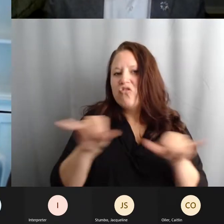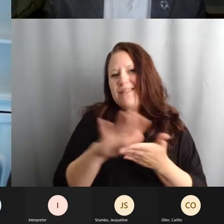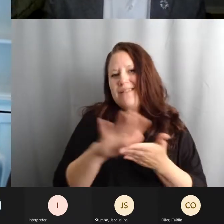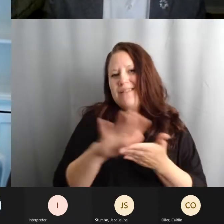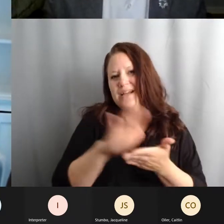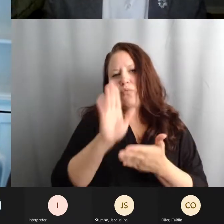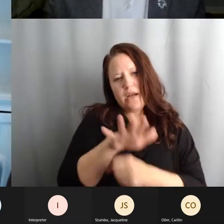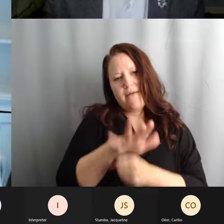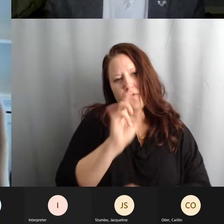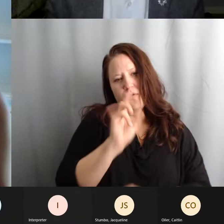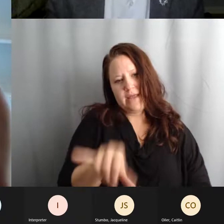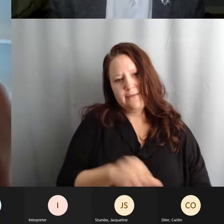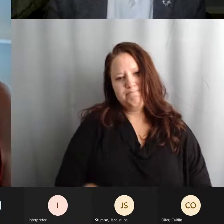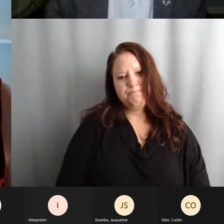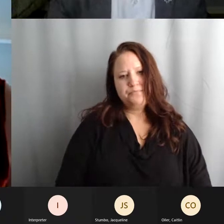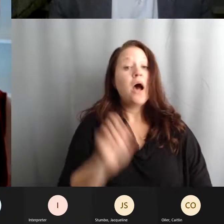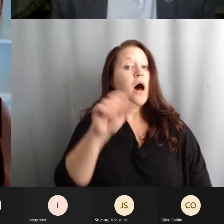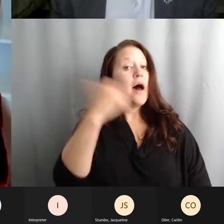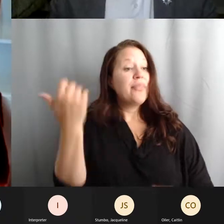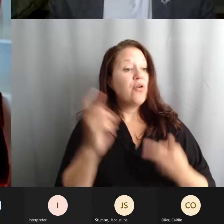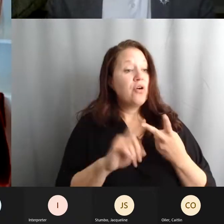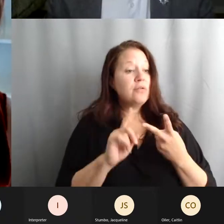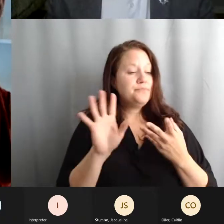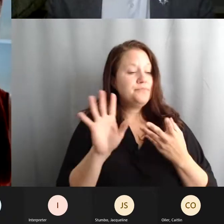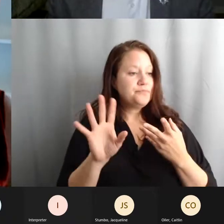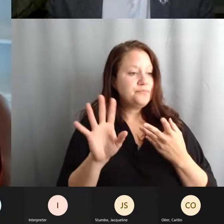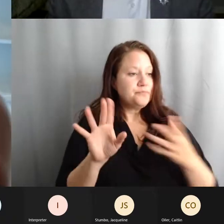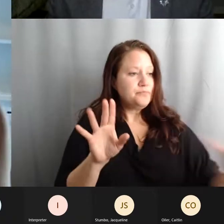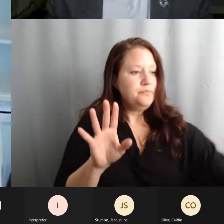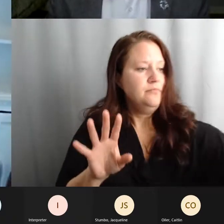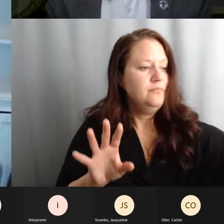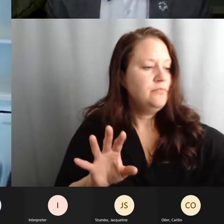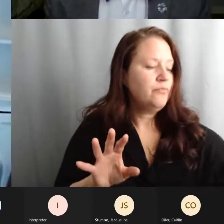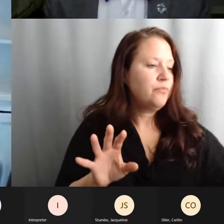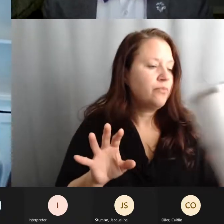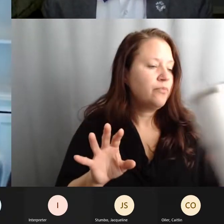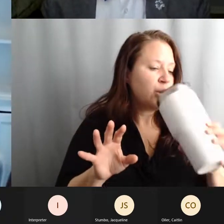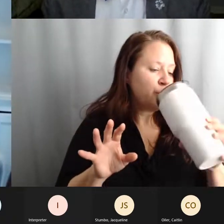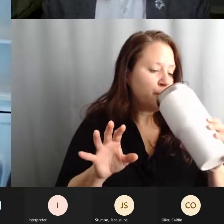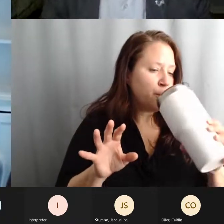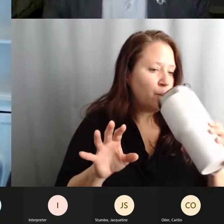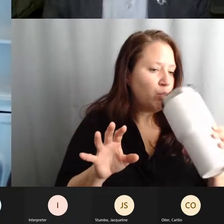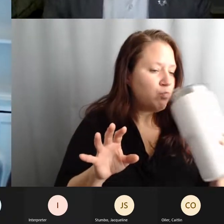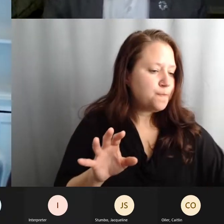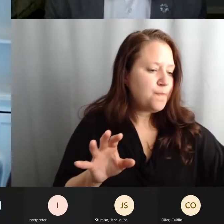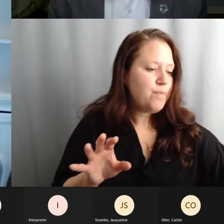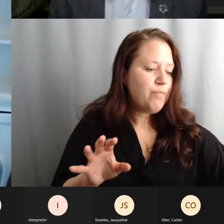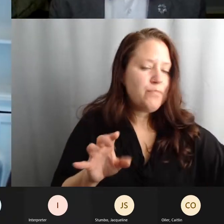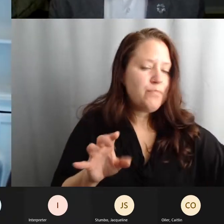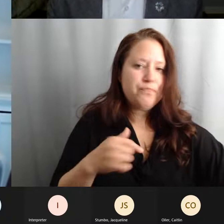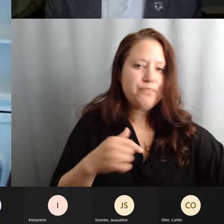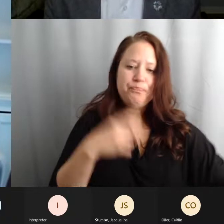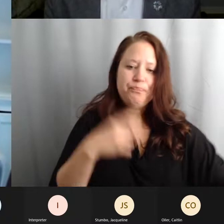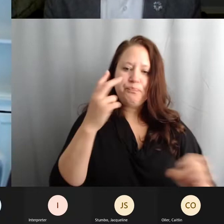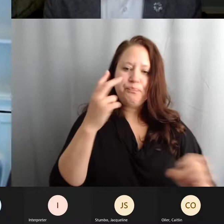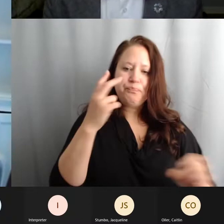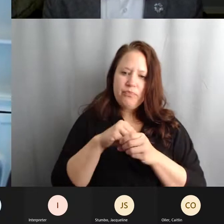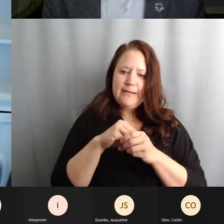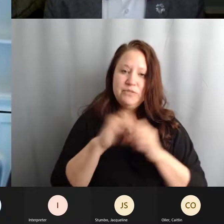them. The other piece that I saw happening in the chat, some questions around